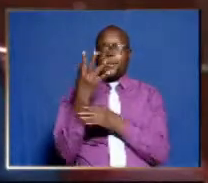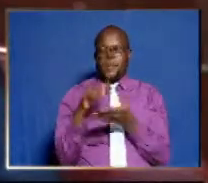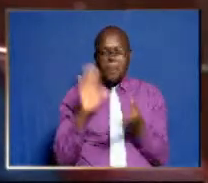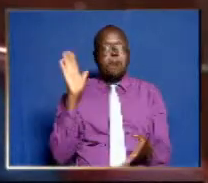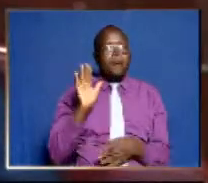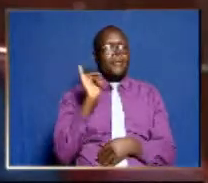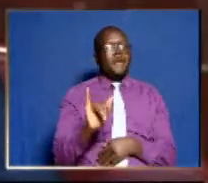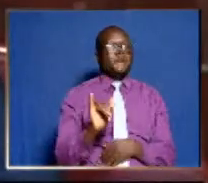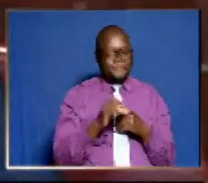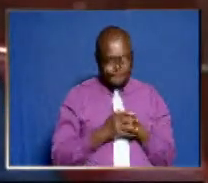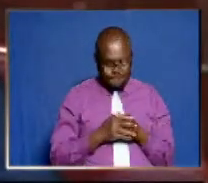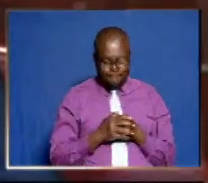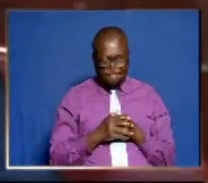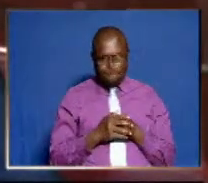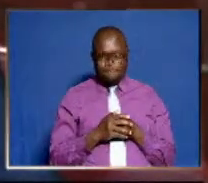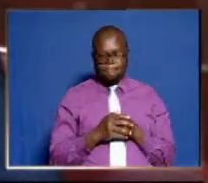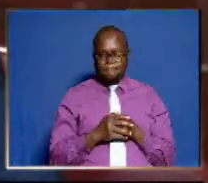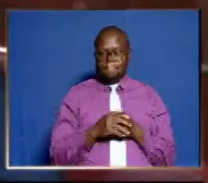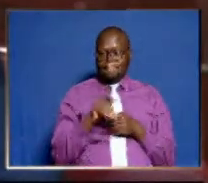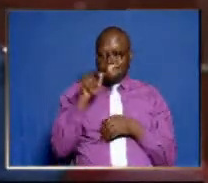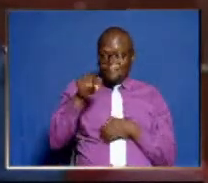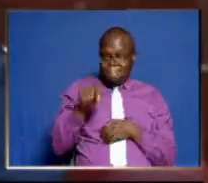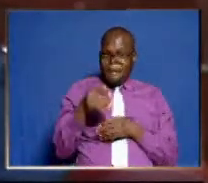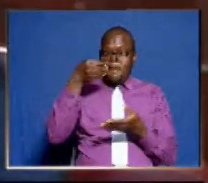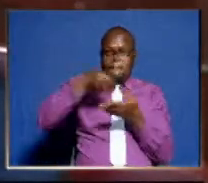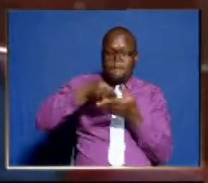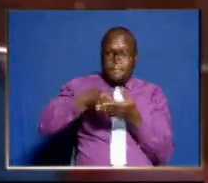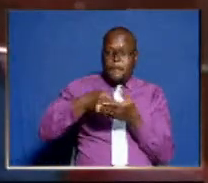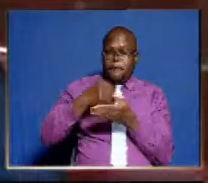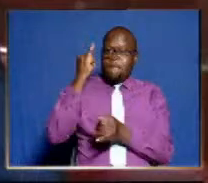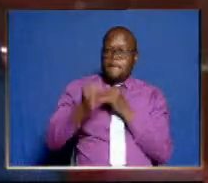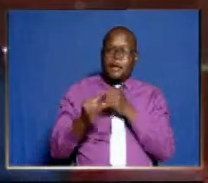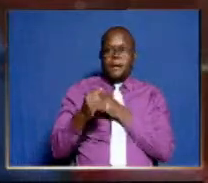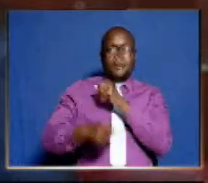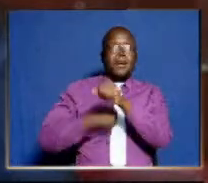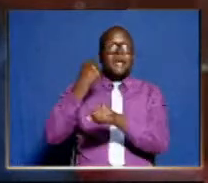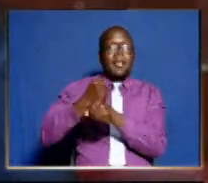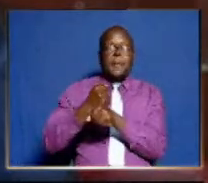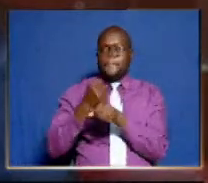furthermore, this being the final year of